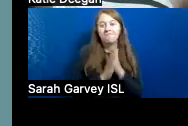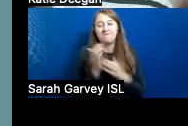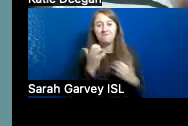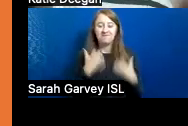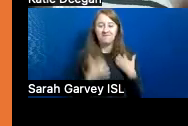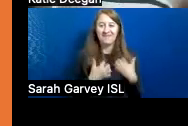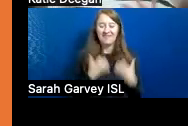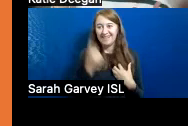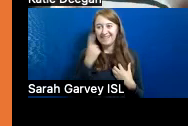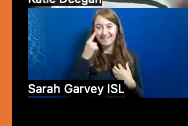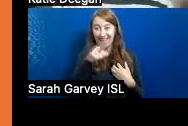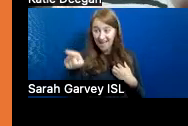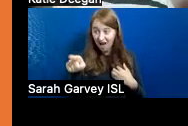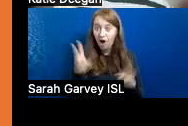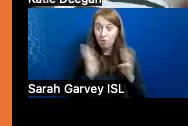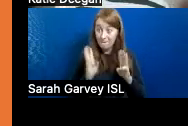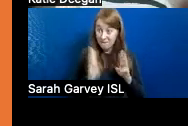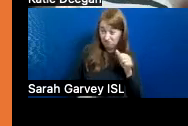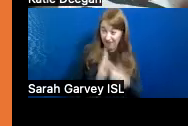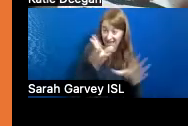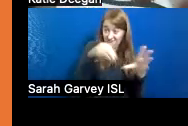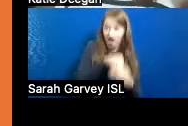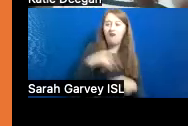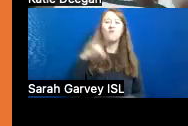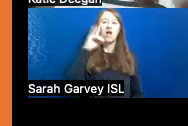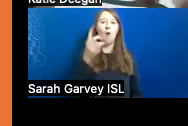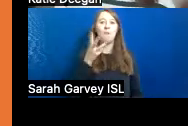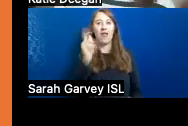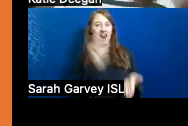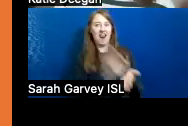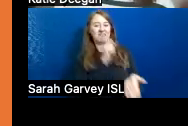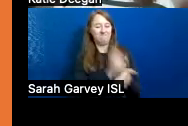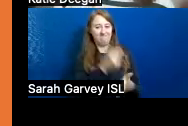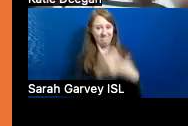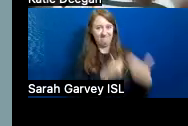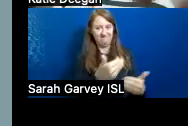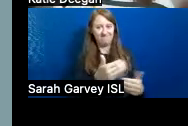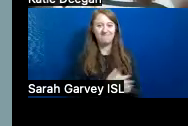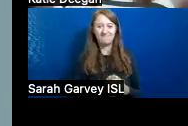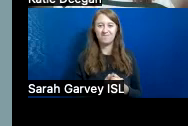ran, which a few of them will be. So what are our goals?